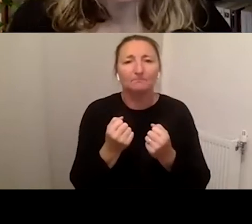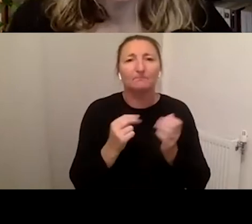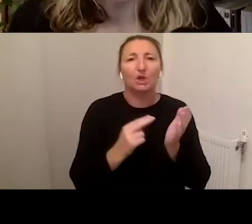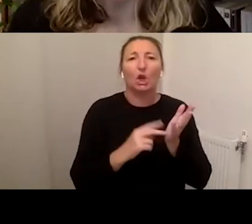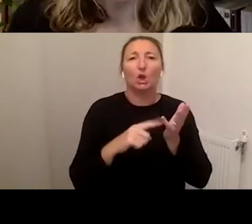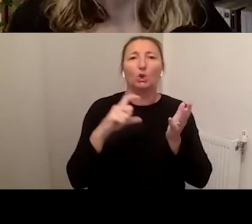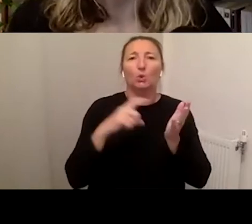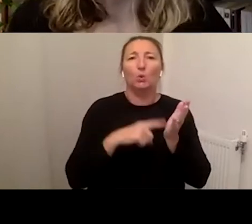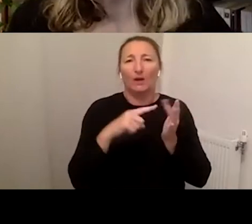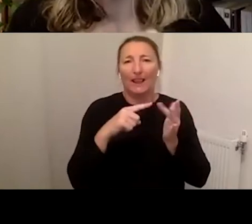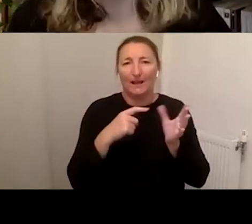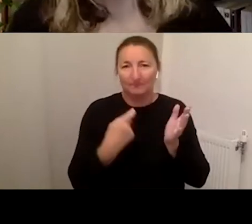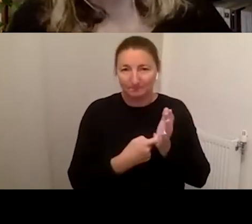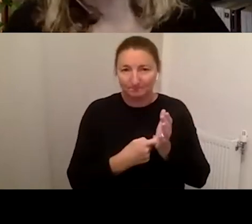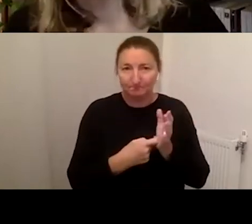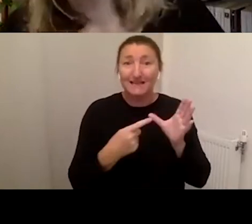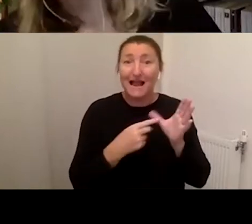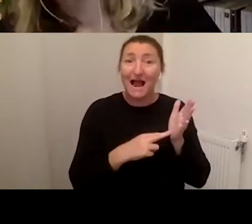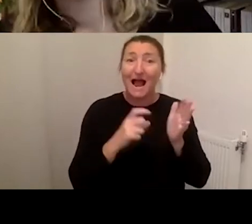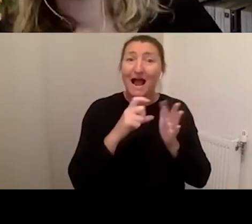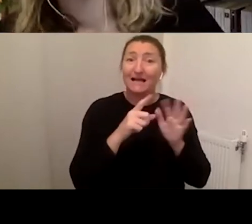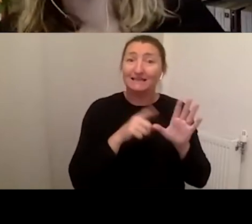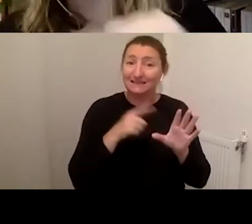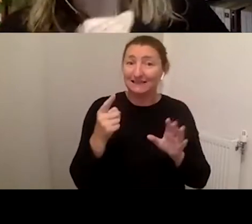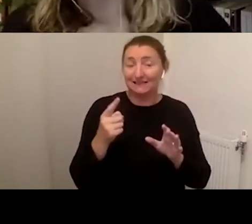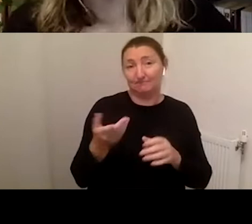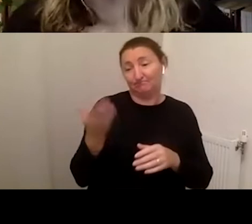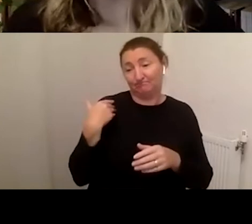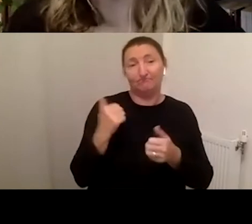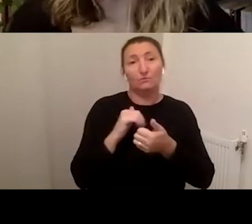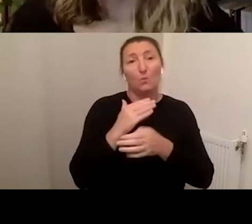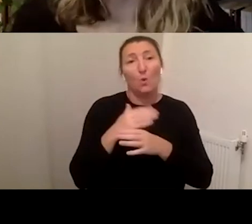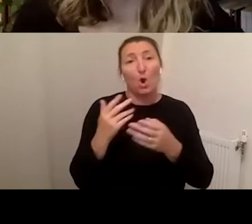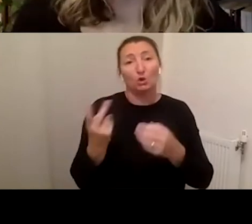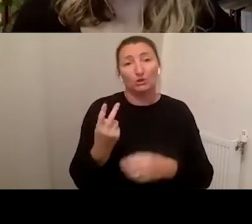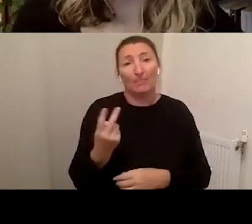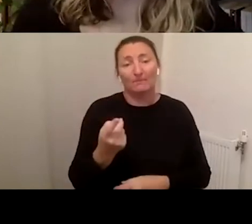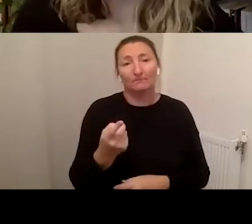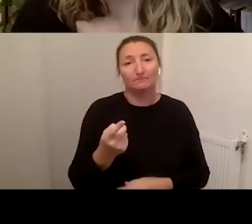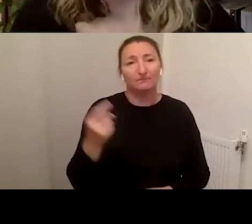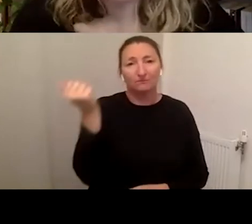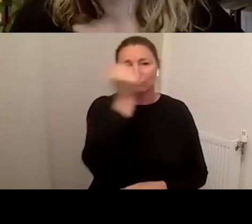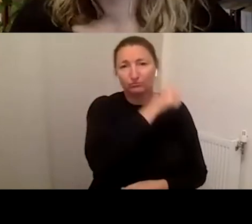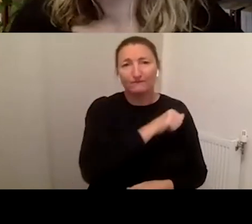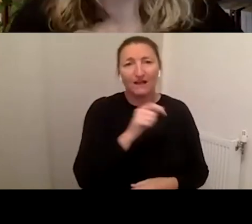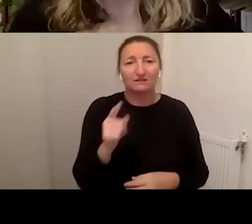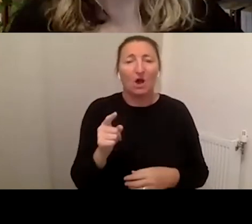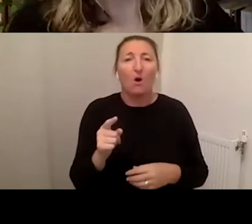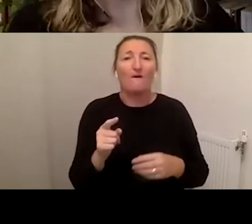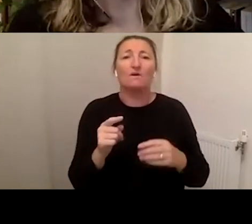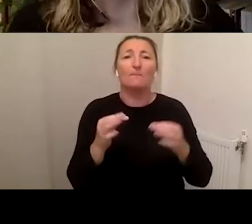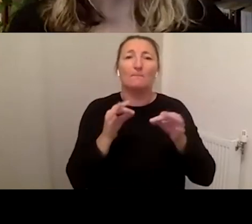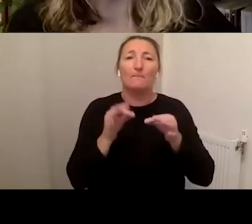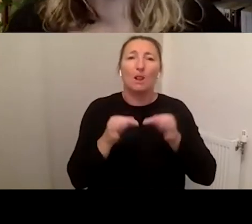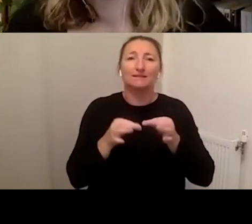who, so Andy is a former colleague of mine. He's Professor of Science and Technology Policy at the Science Policy